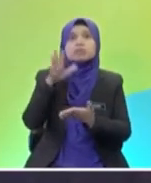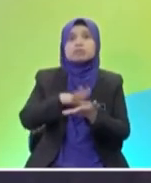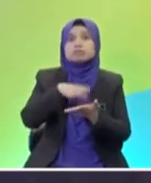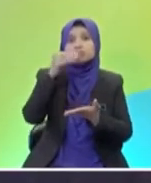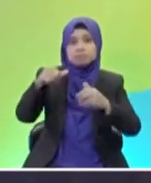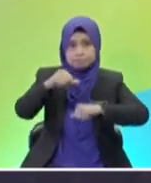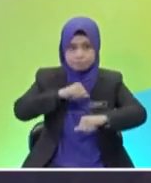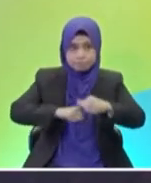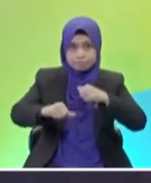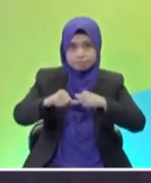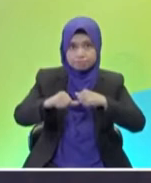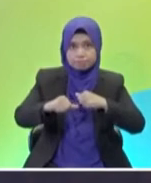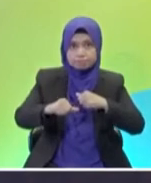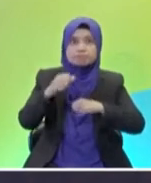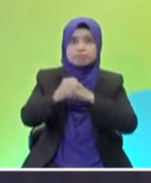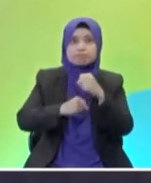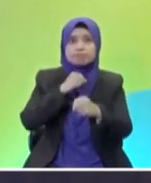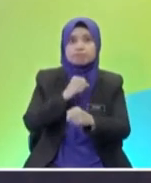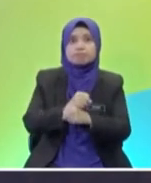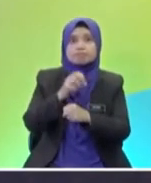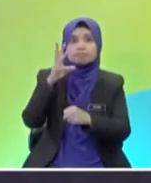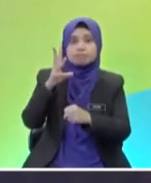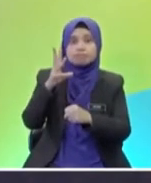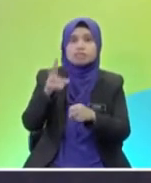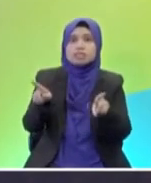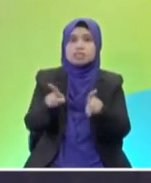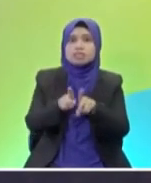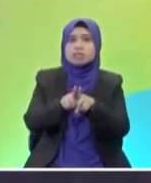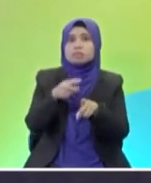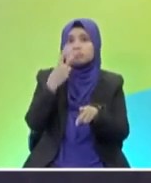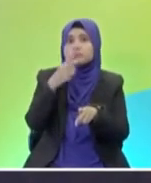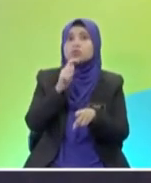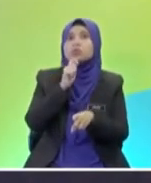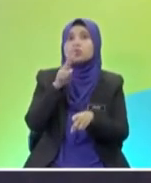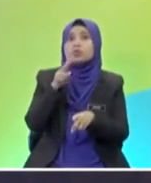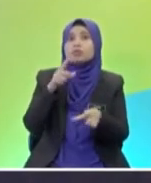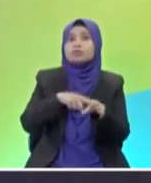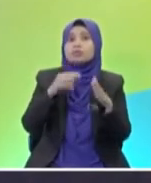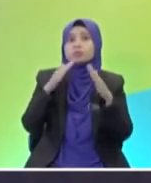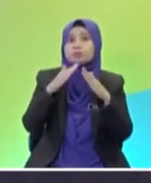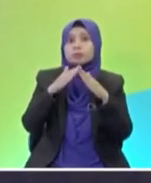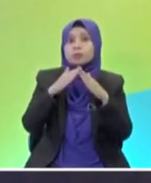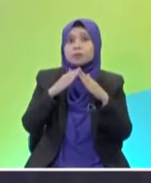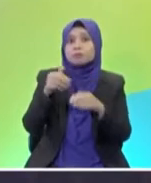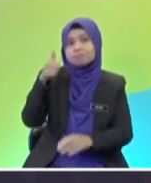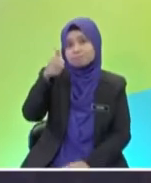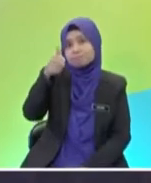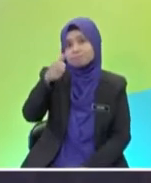like to ask my friends on Google Meets as well as those watching at home, are you ready? If you're ready, give me a thumbs